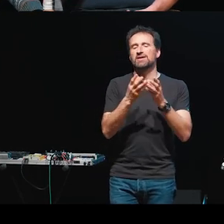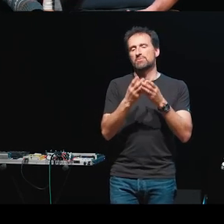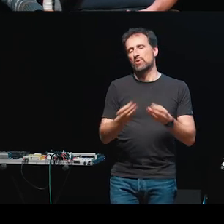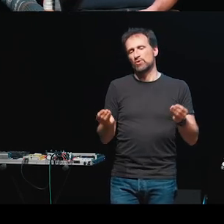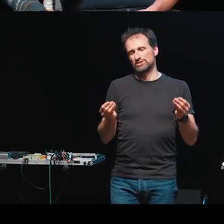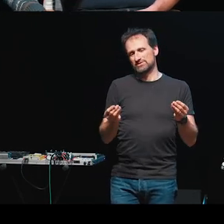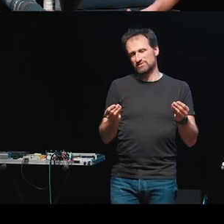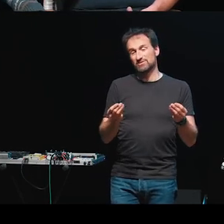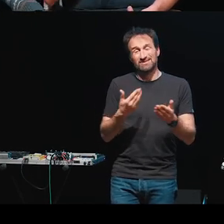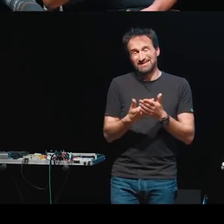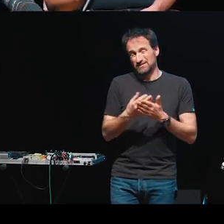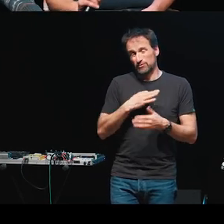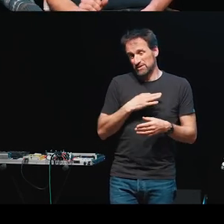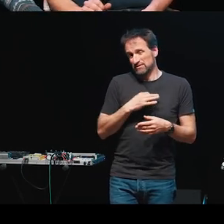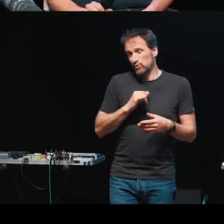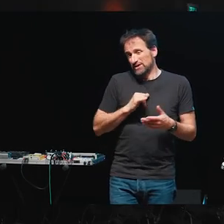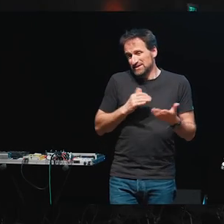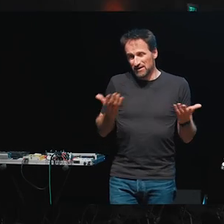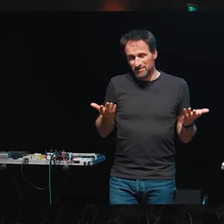was really interesting for me.